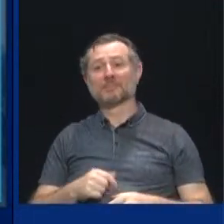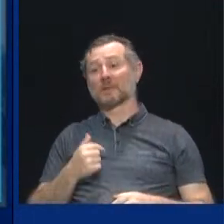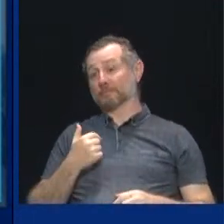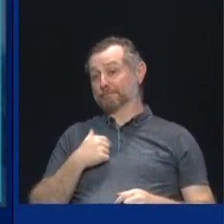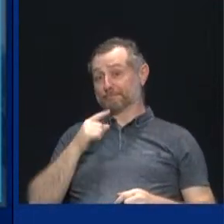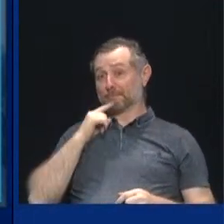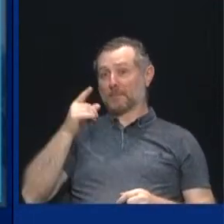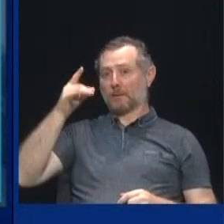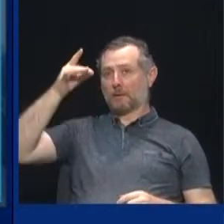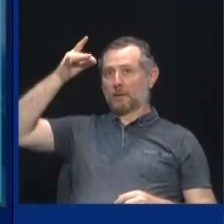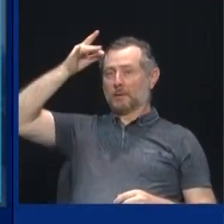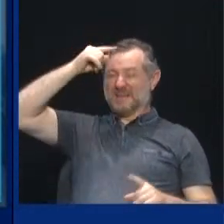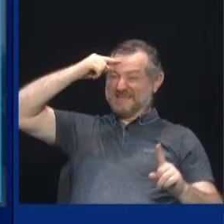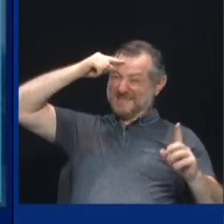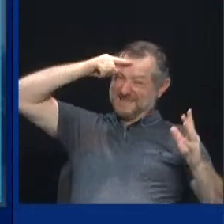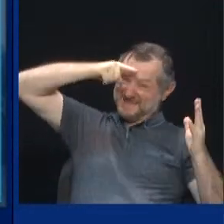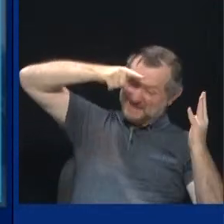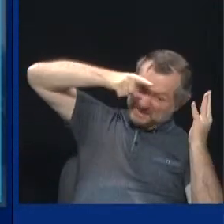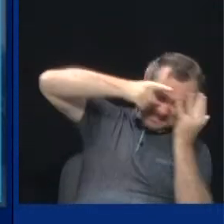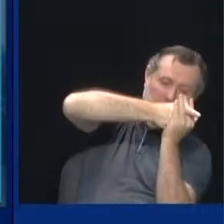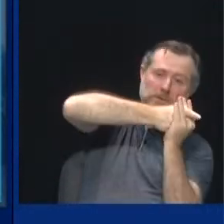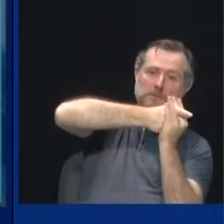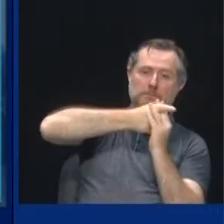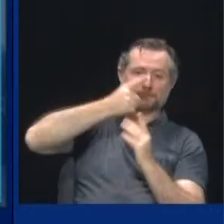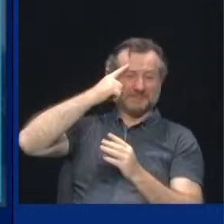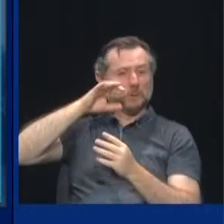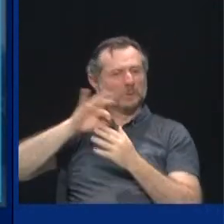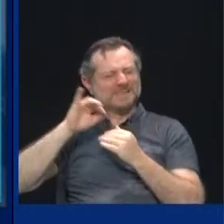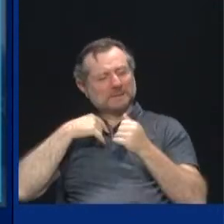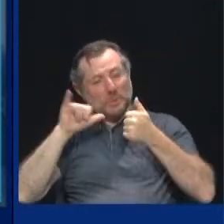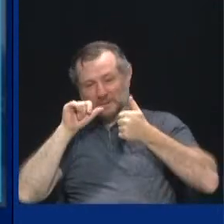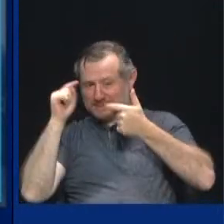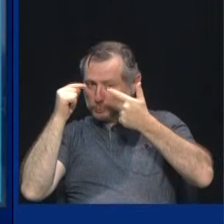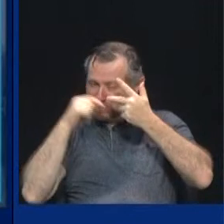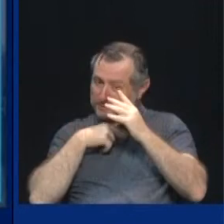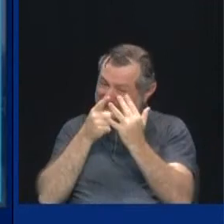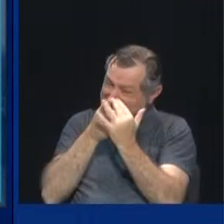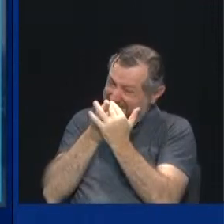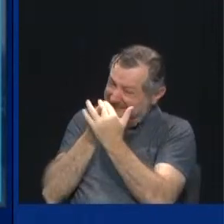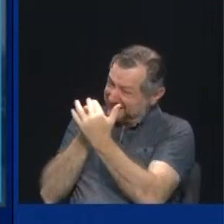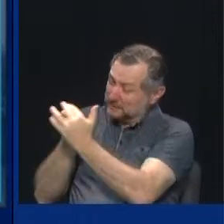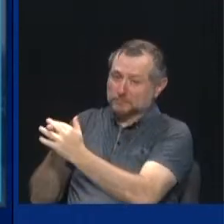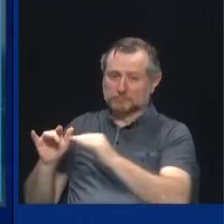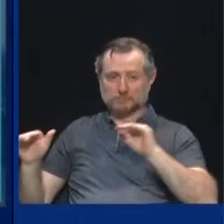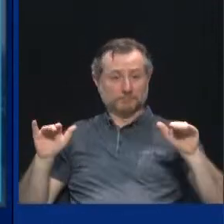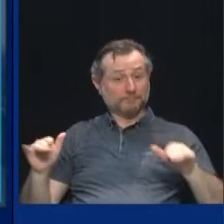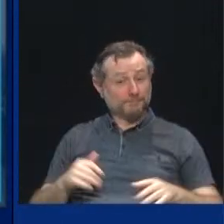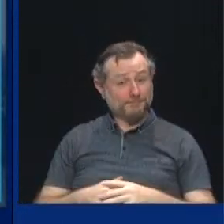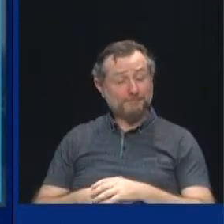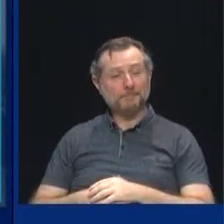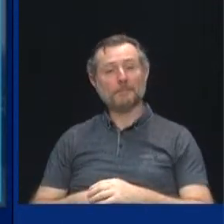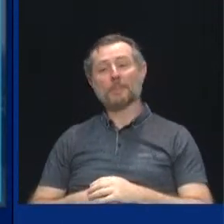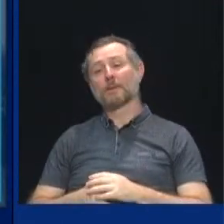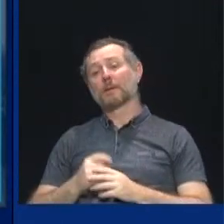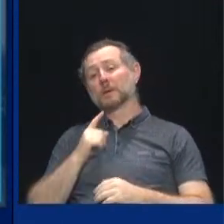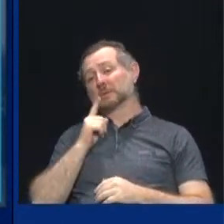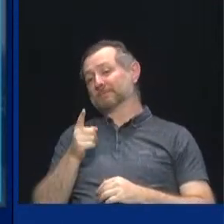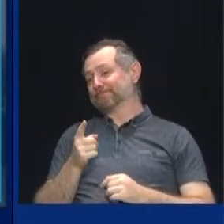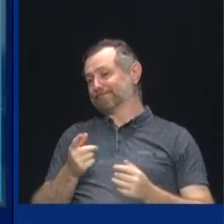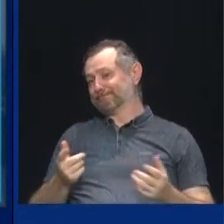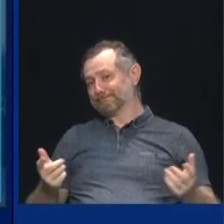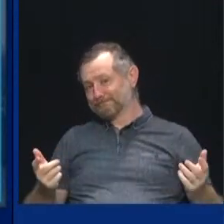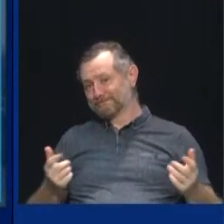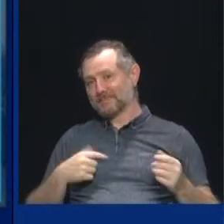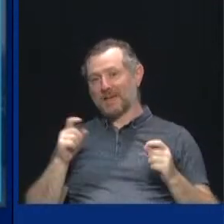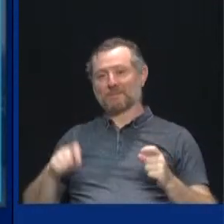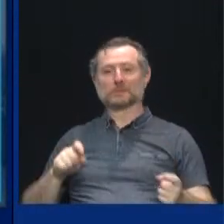keep count of how many times I say something. We need a different approach. And the approach